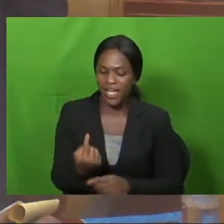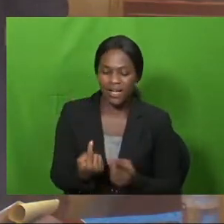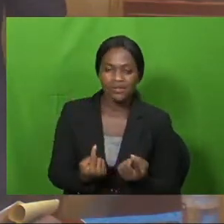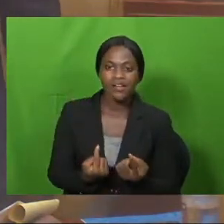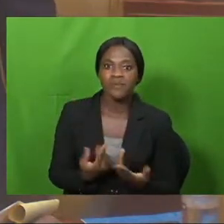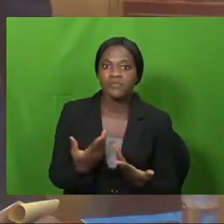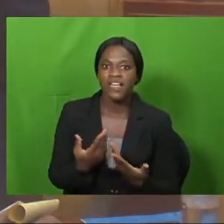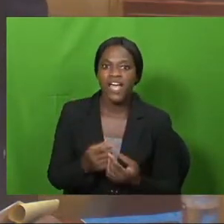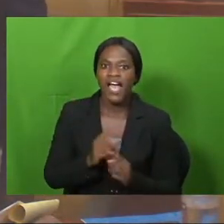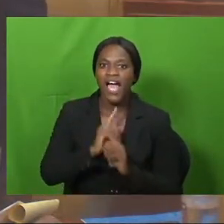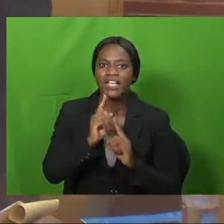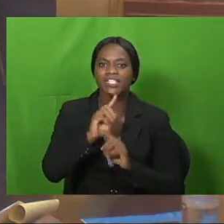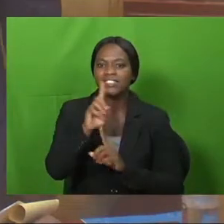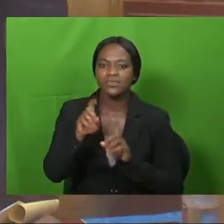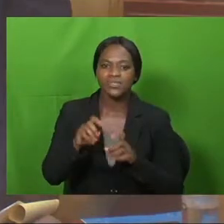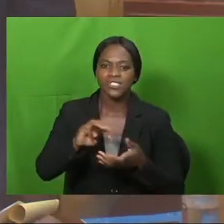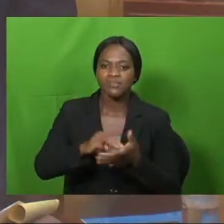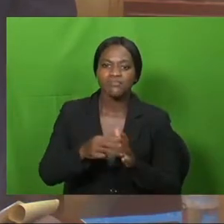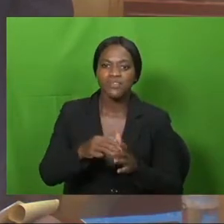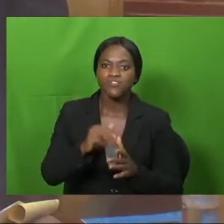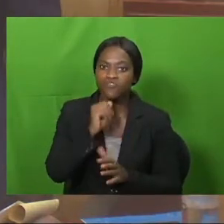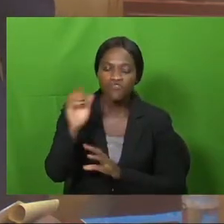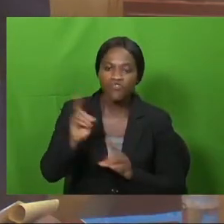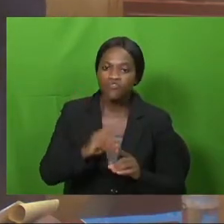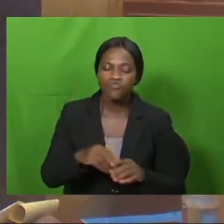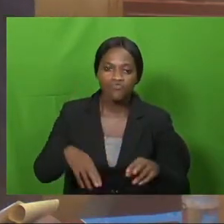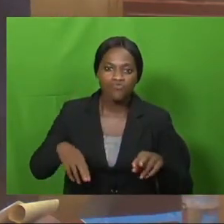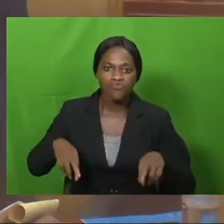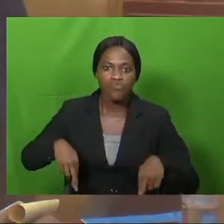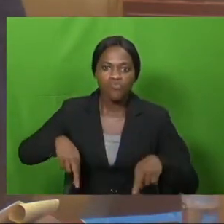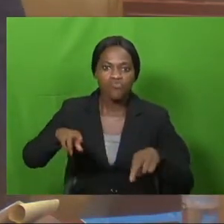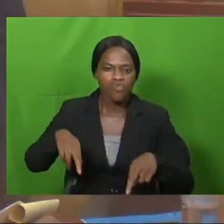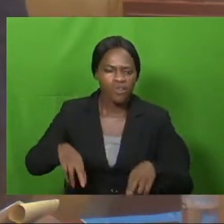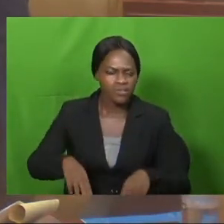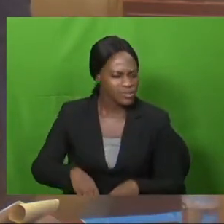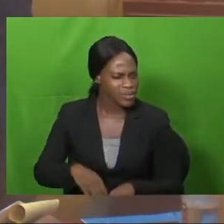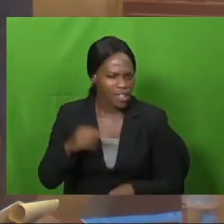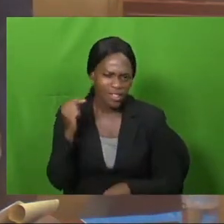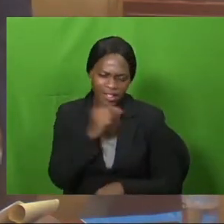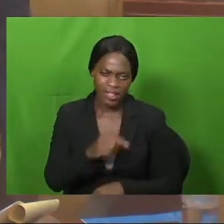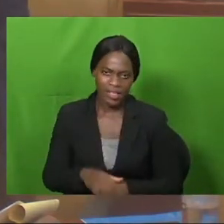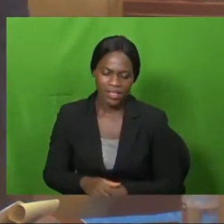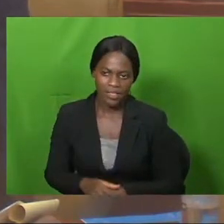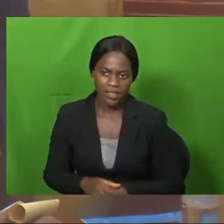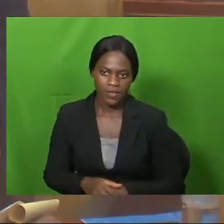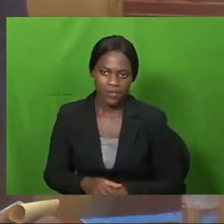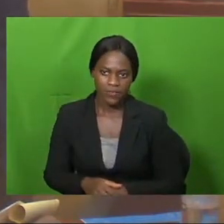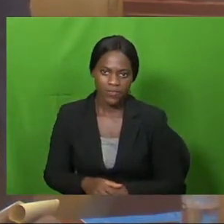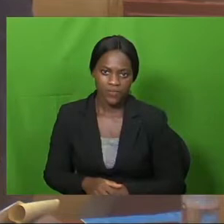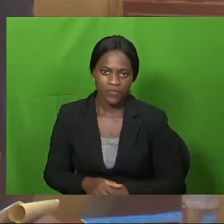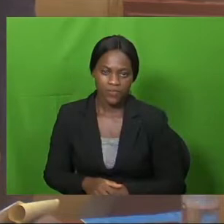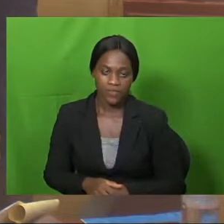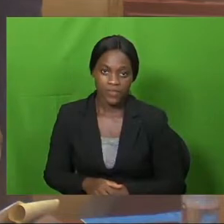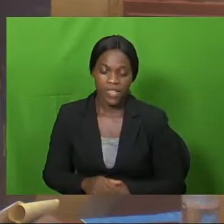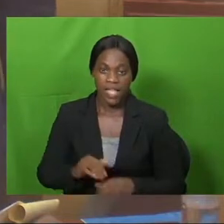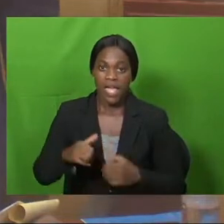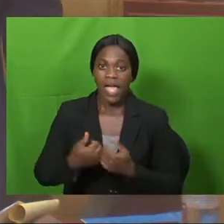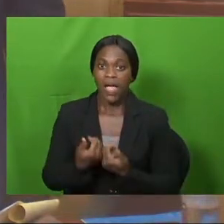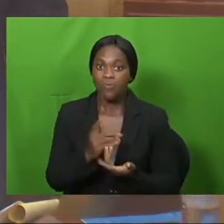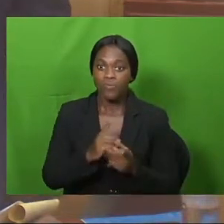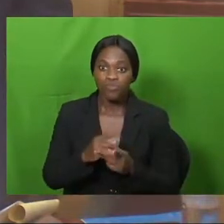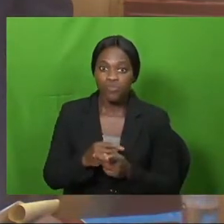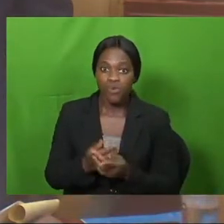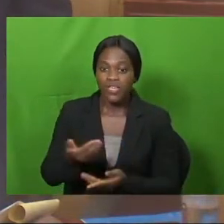is evidence that no roads have been done. The kind of hell people raise if the minister disrespected your call to come and answer